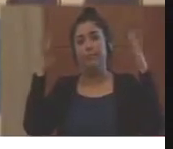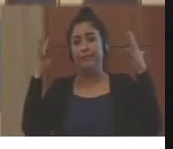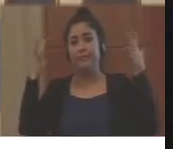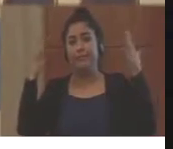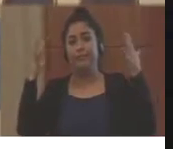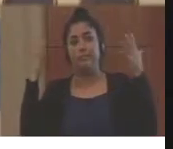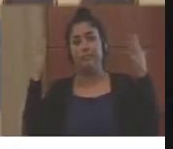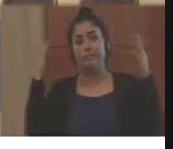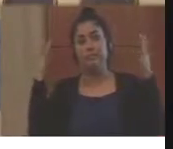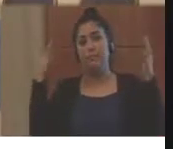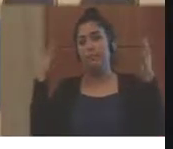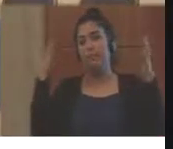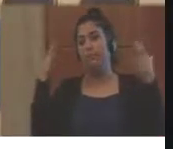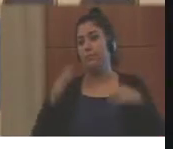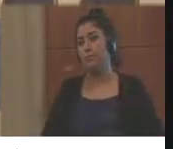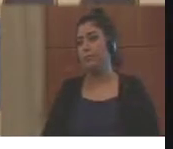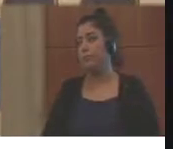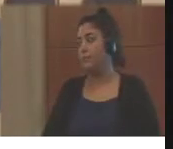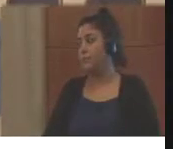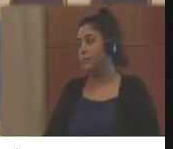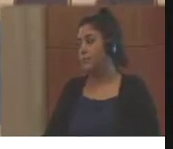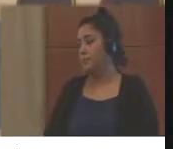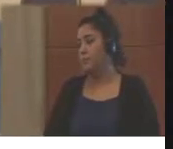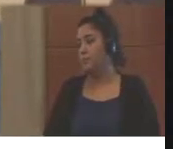Thank you very much.